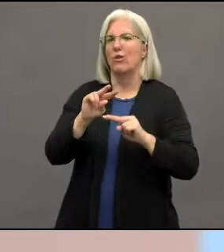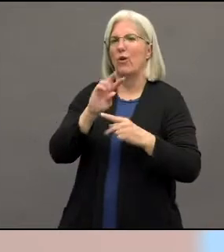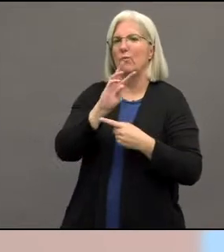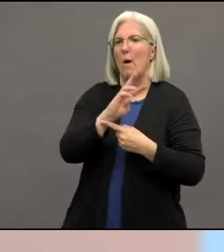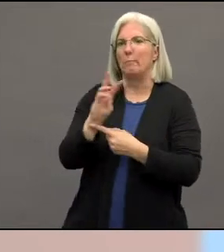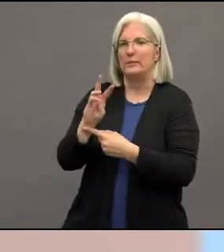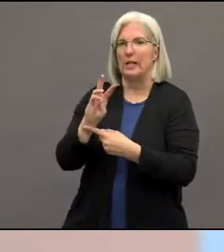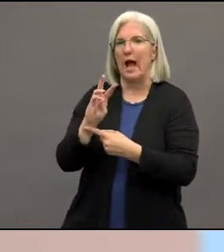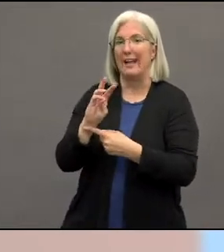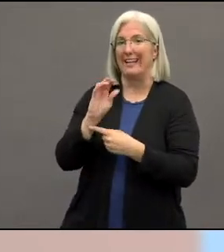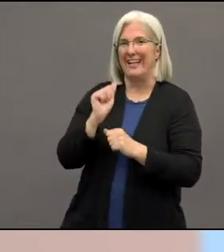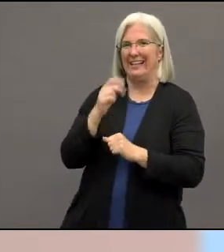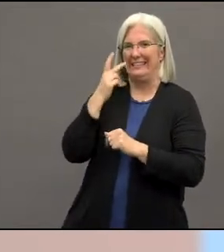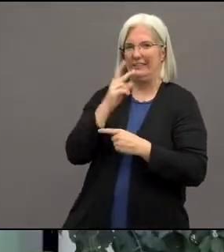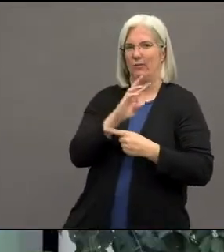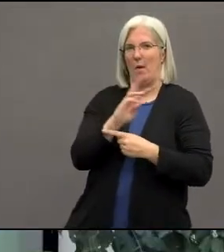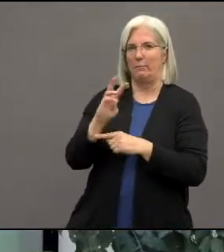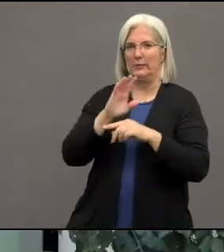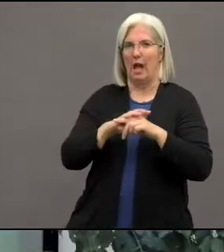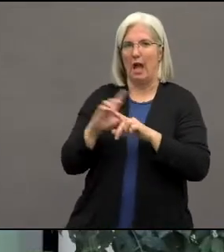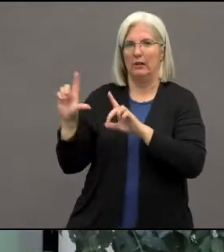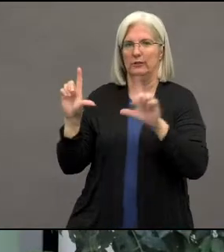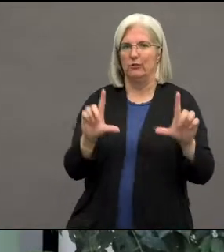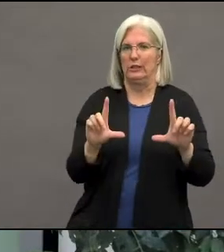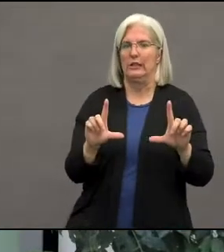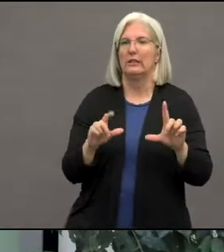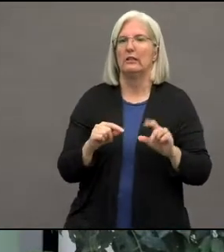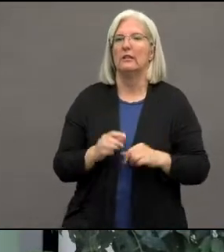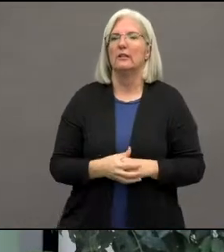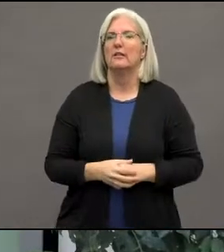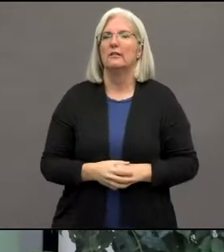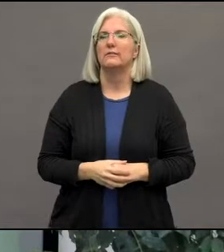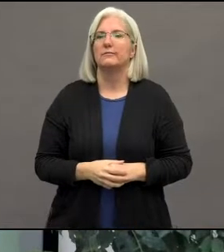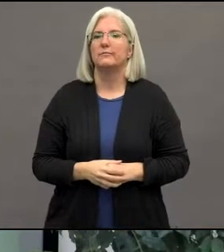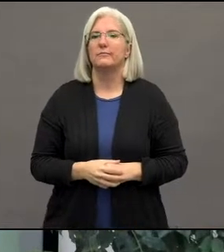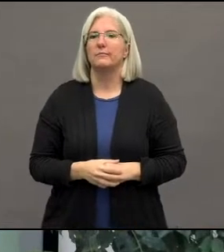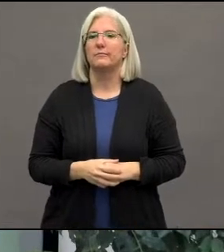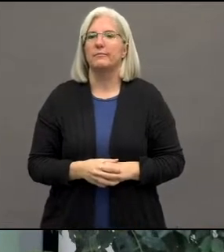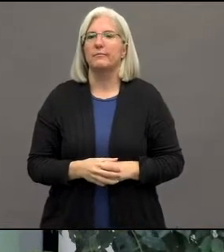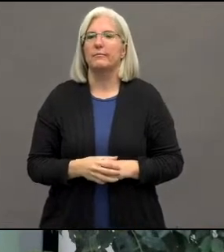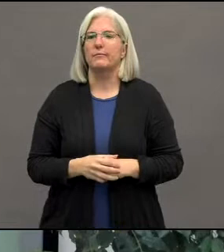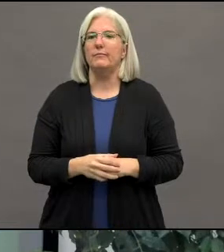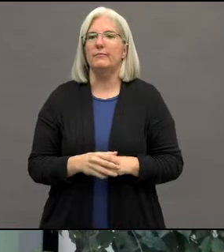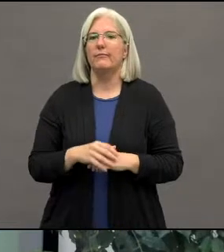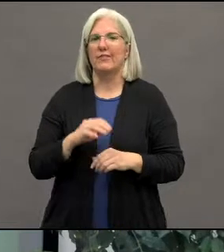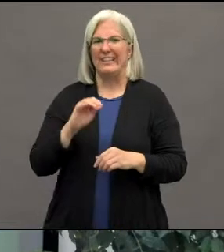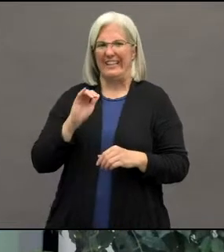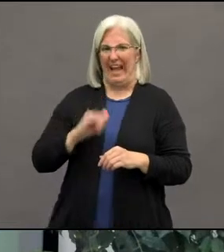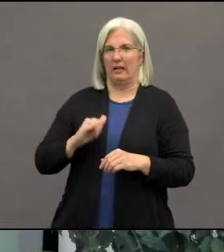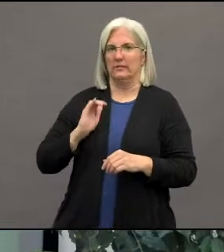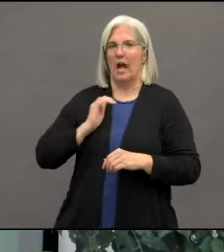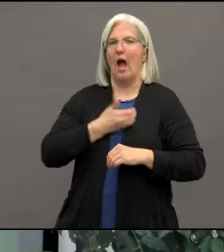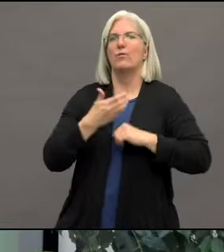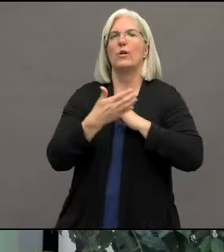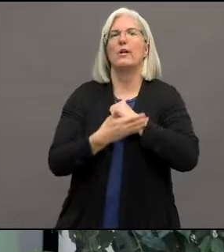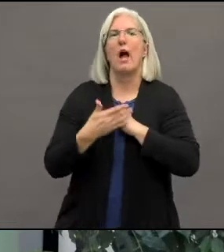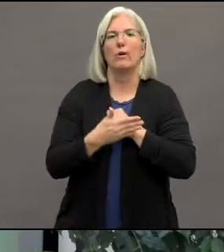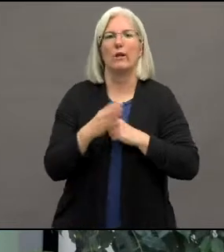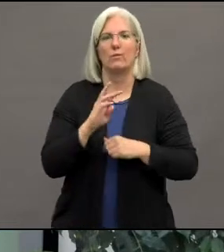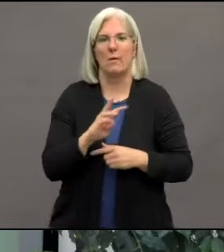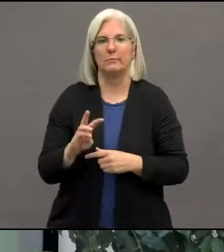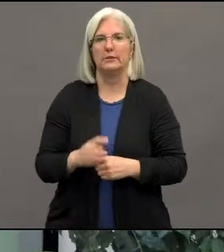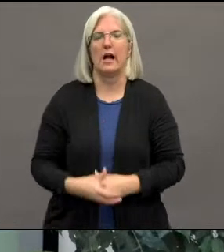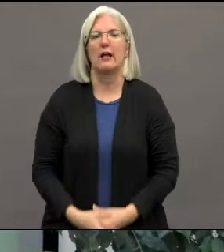moment. And it's our COVID website. So we've been in this